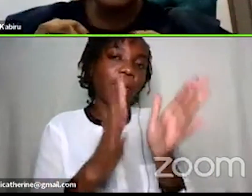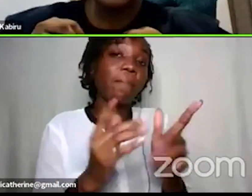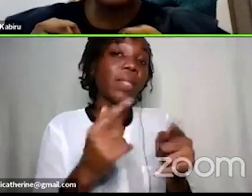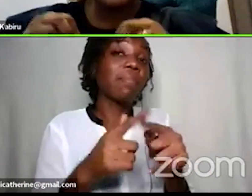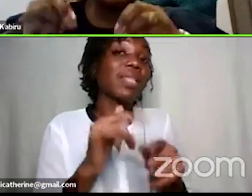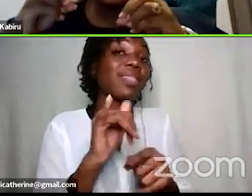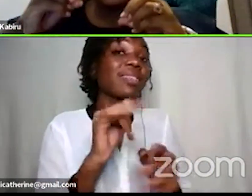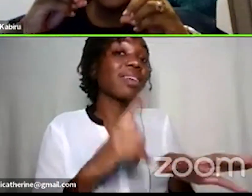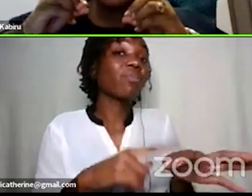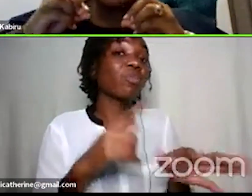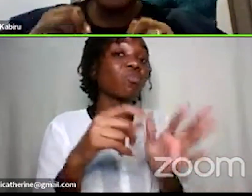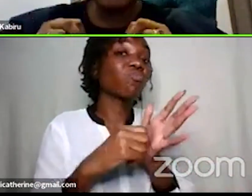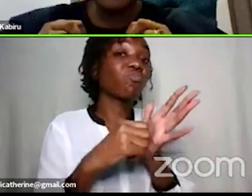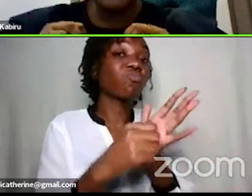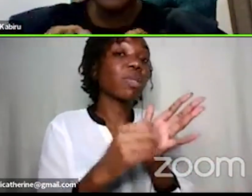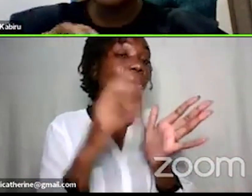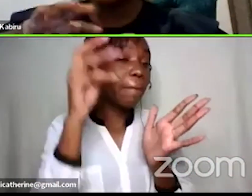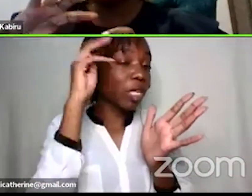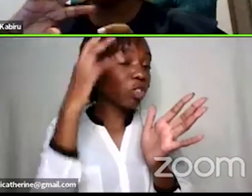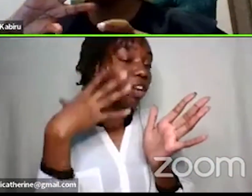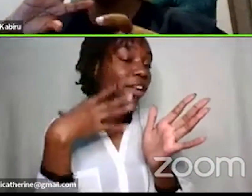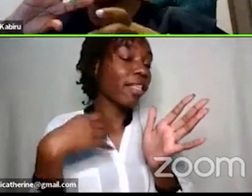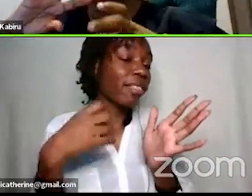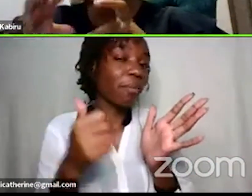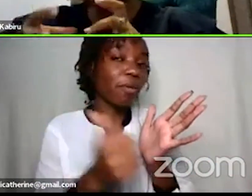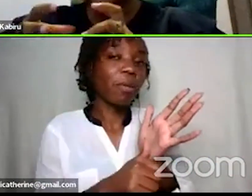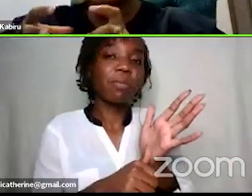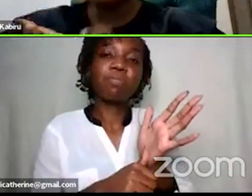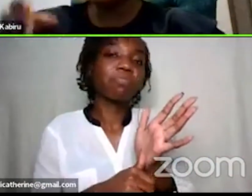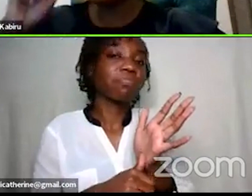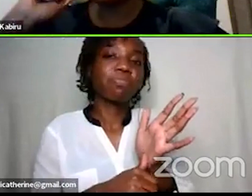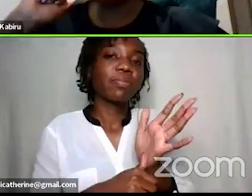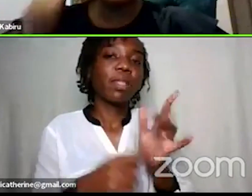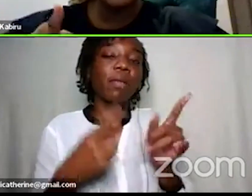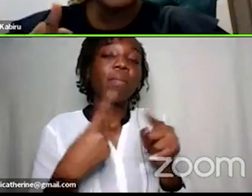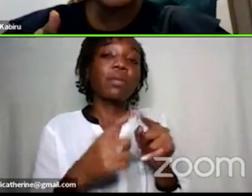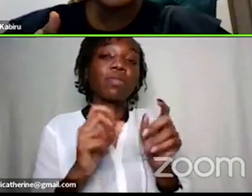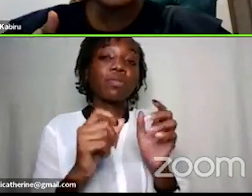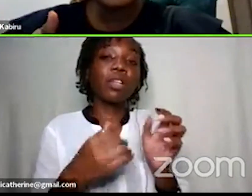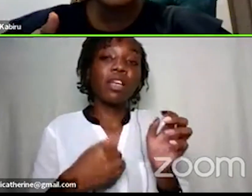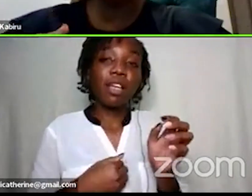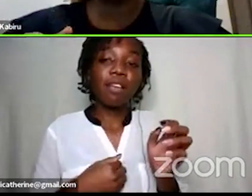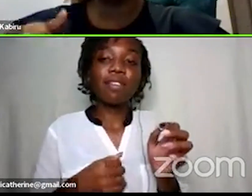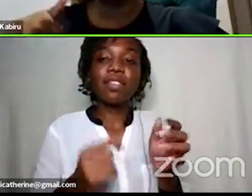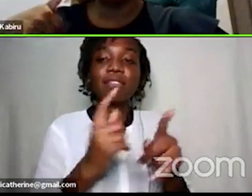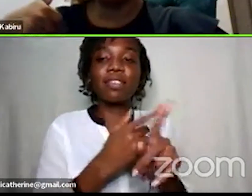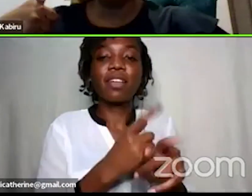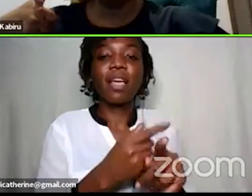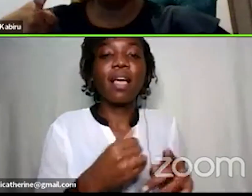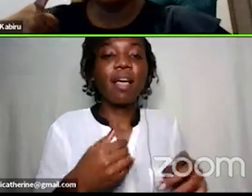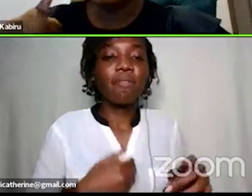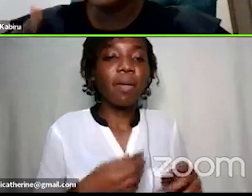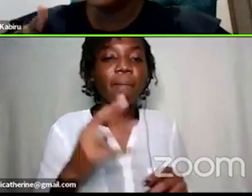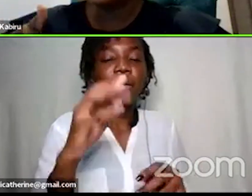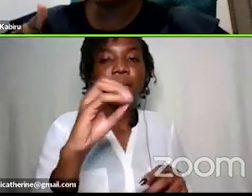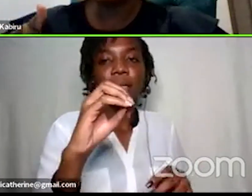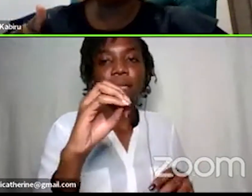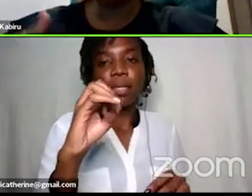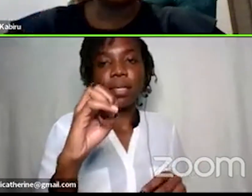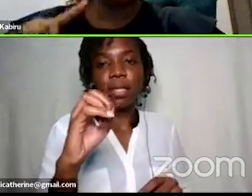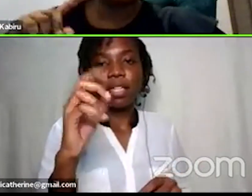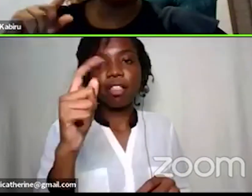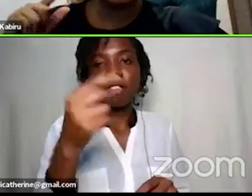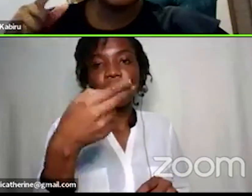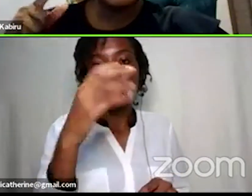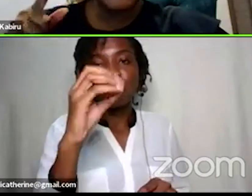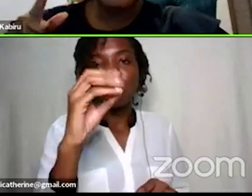it as a mental health problem. They are going through a shift. Remember, the mental distress they probably are going through mental